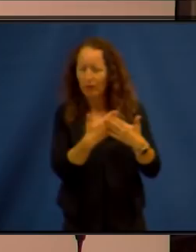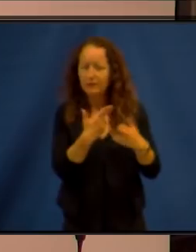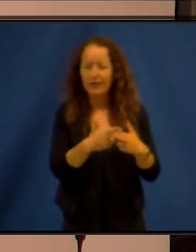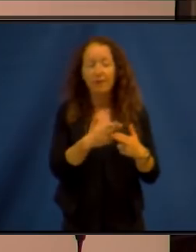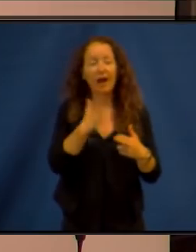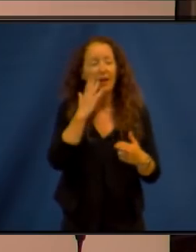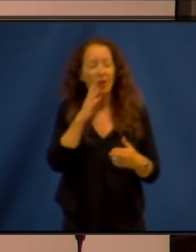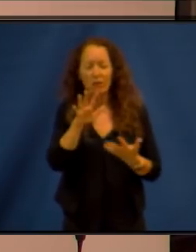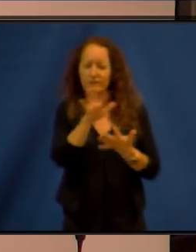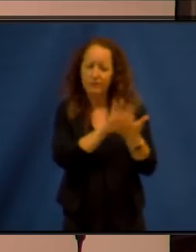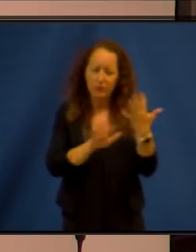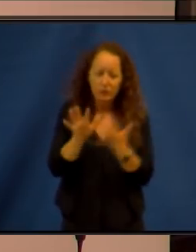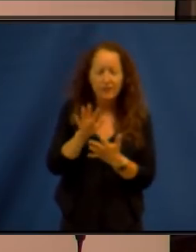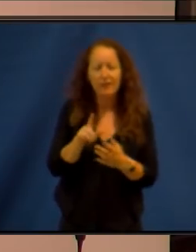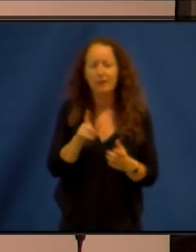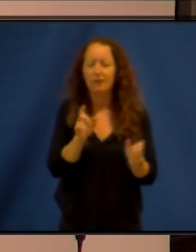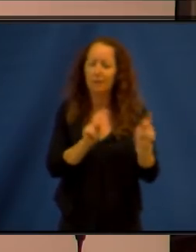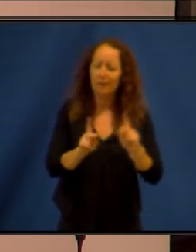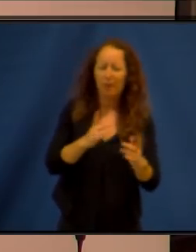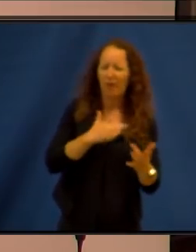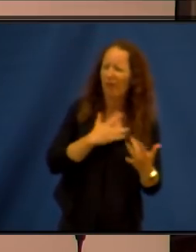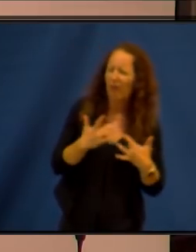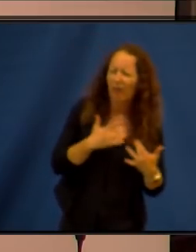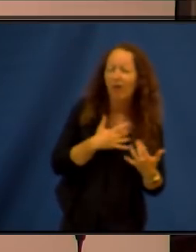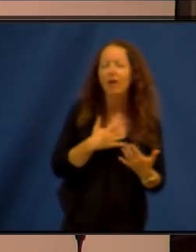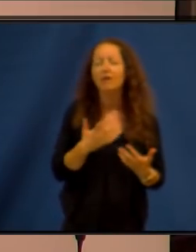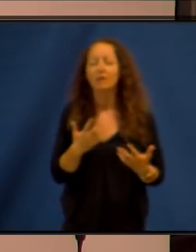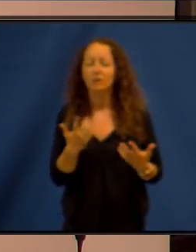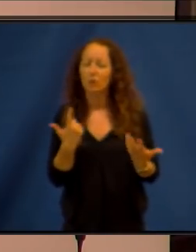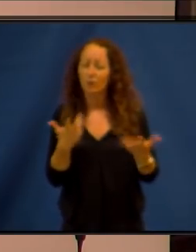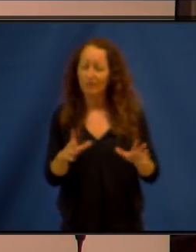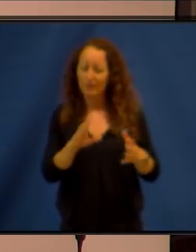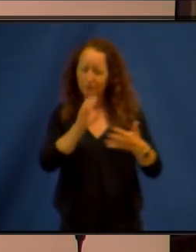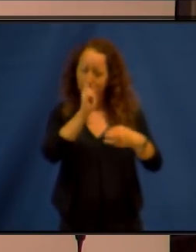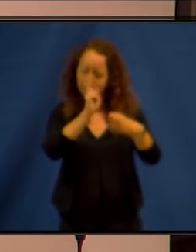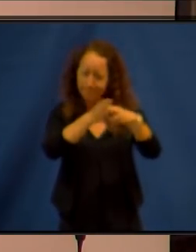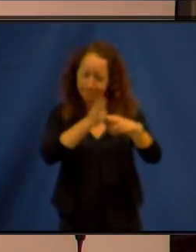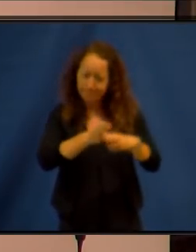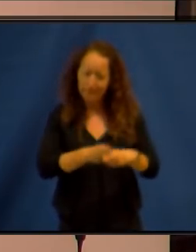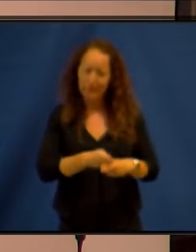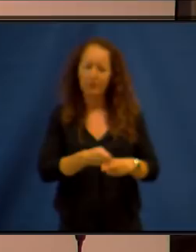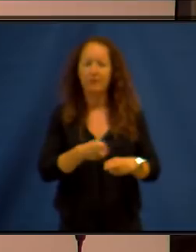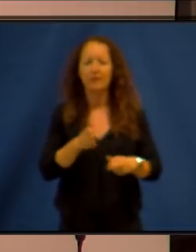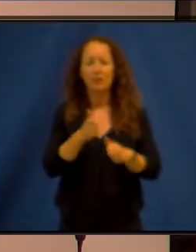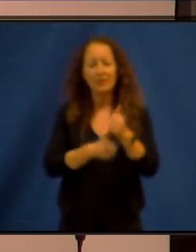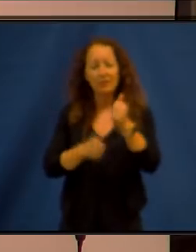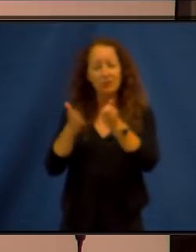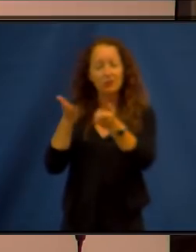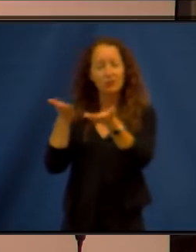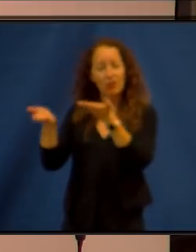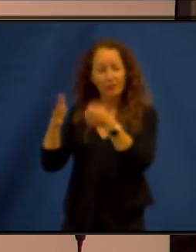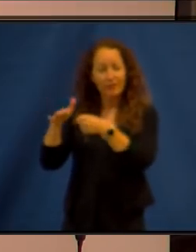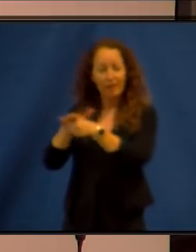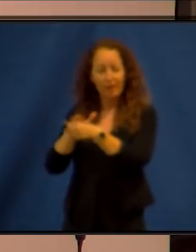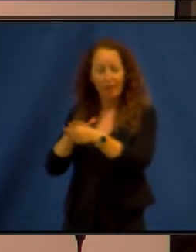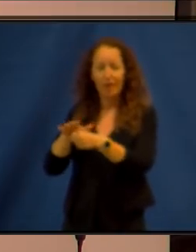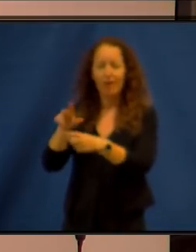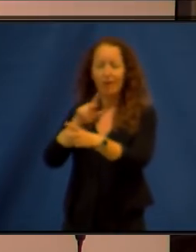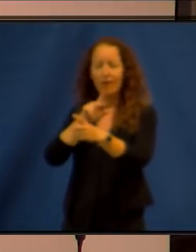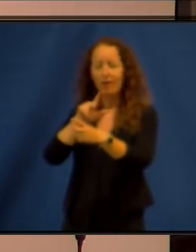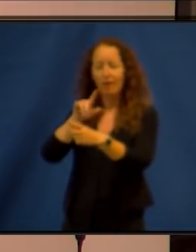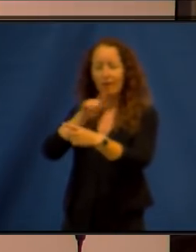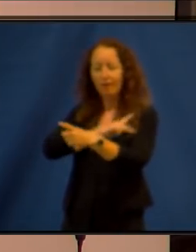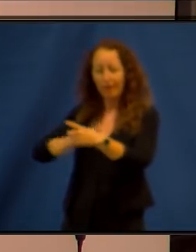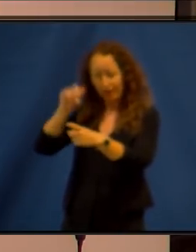the concern and the lack of clarity, so we did identify the communities that fell within each of those service areas. All right, are there a